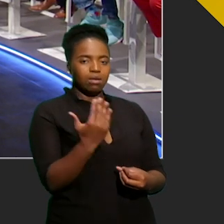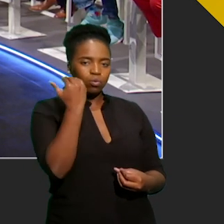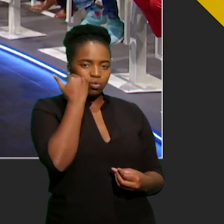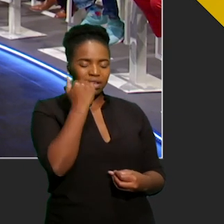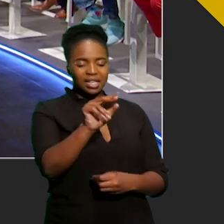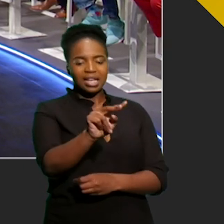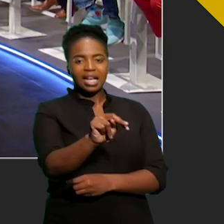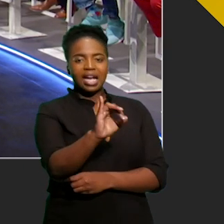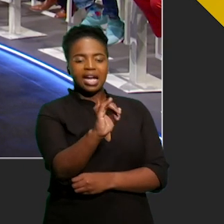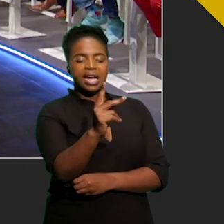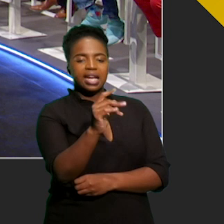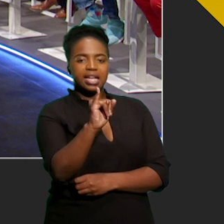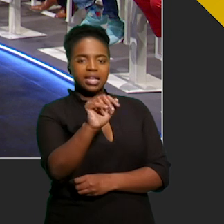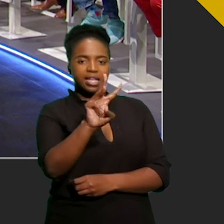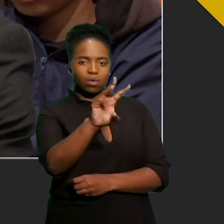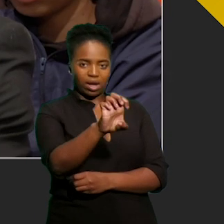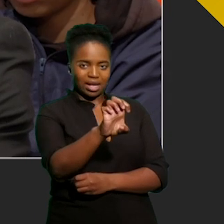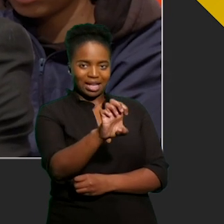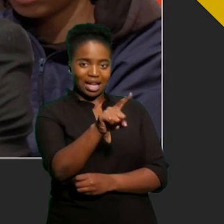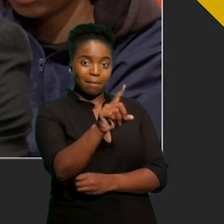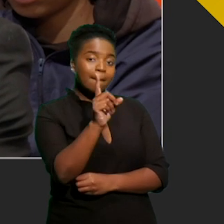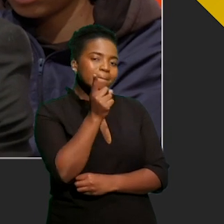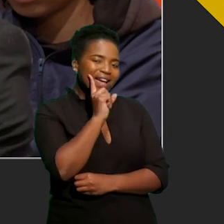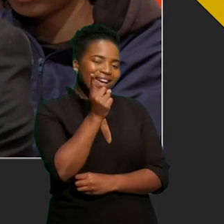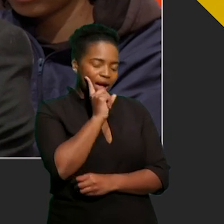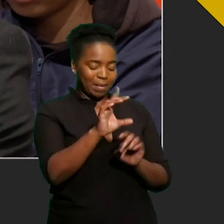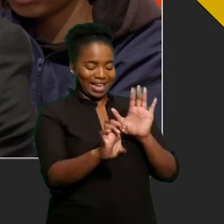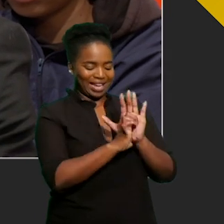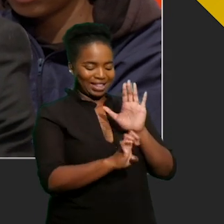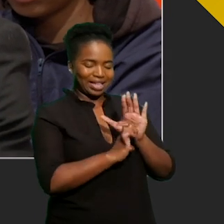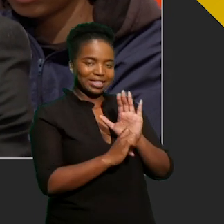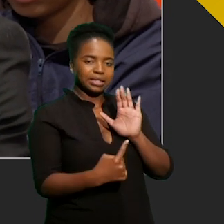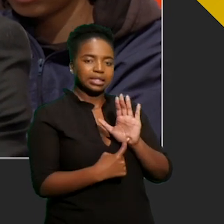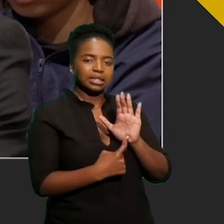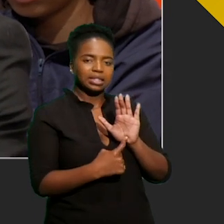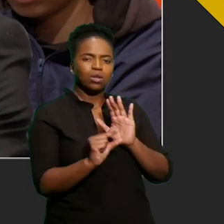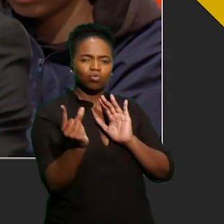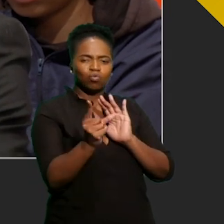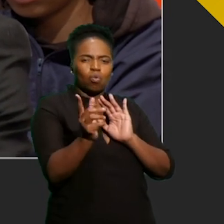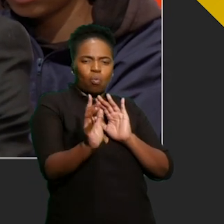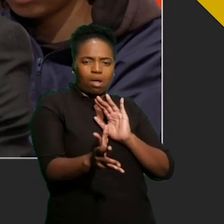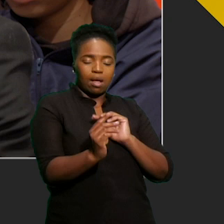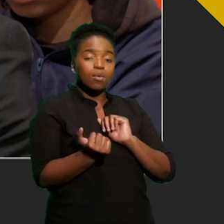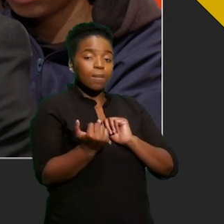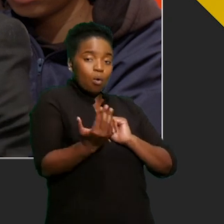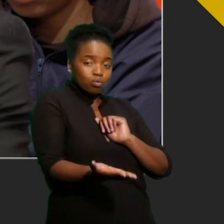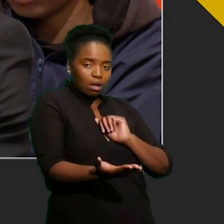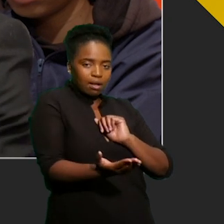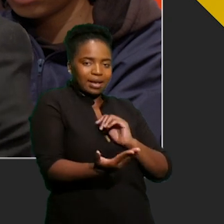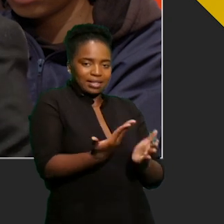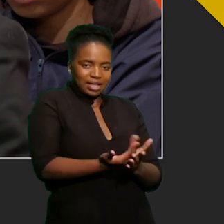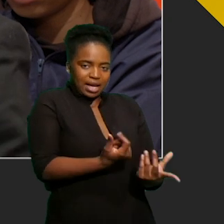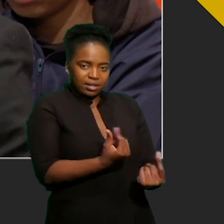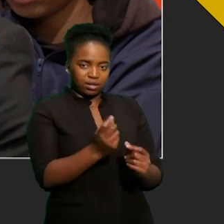Nikiwe Pikicha, and Richim Kondo, where they are looking at the ethics and credibility of the media. And they'll be coming with proposals. And among